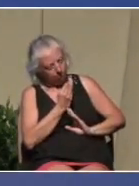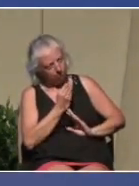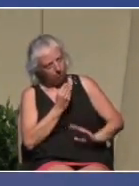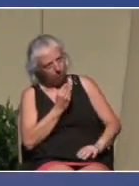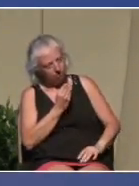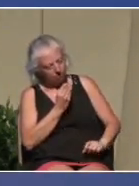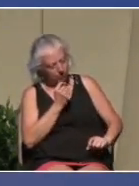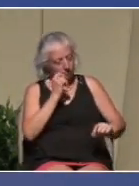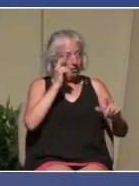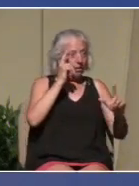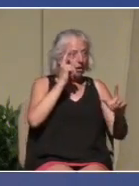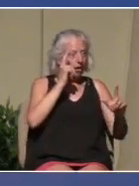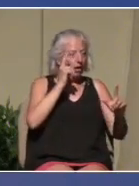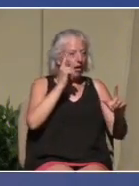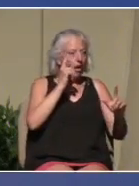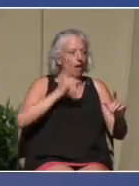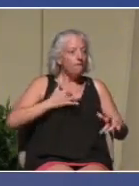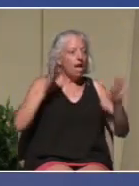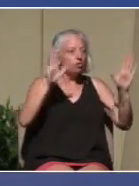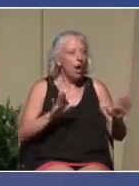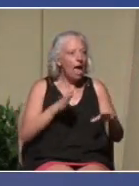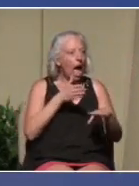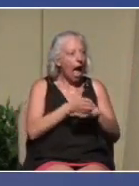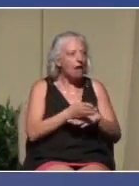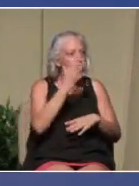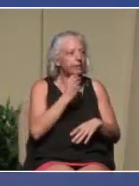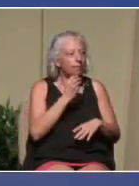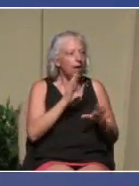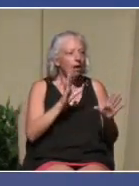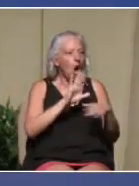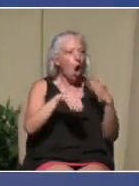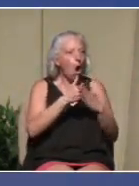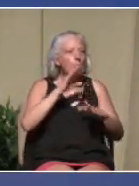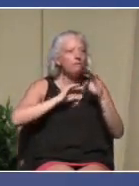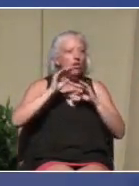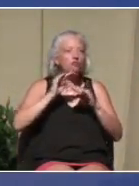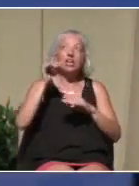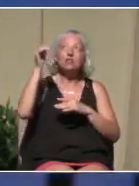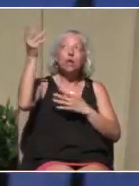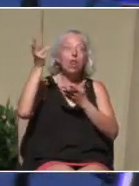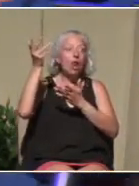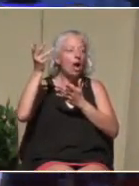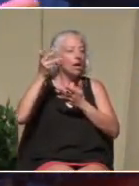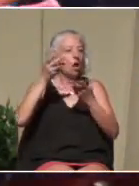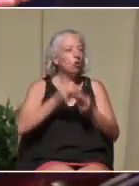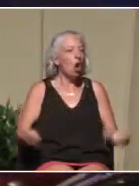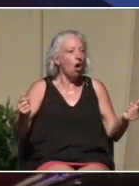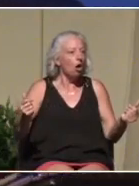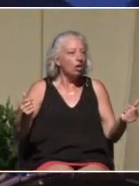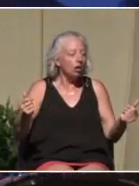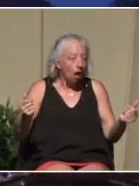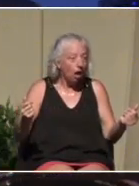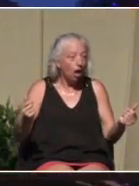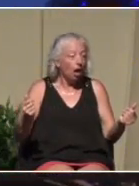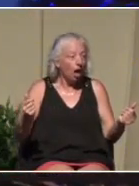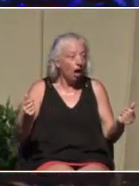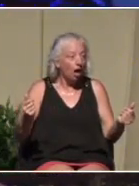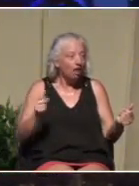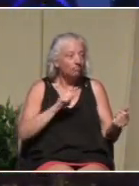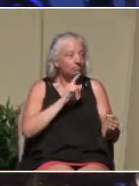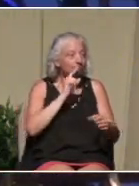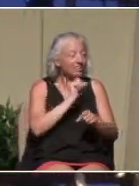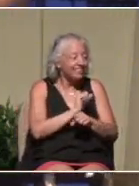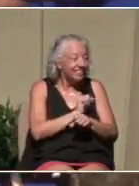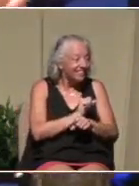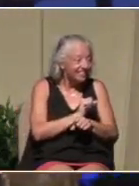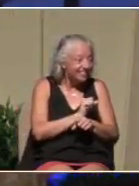And then I woke up, and I felt great. All my frustration with God was gone. Literally. Like, it was just, I think I was